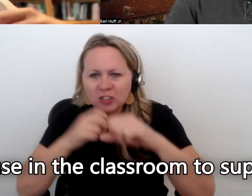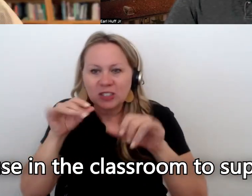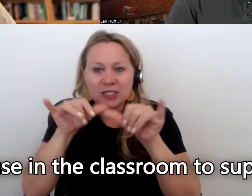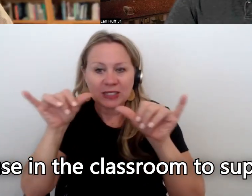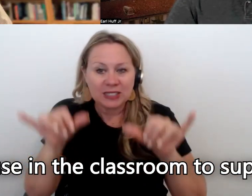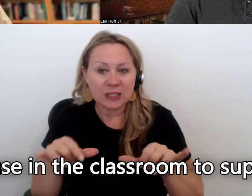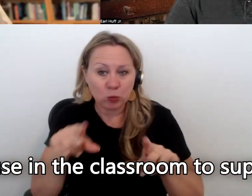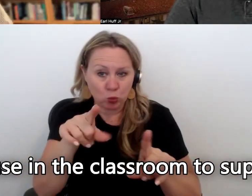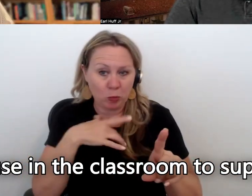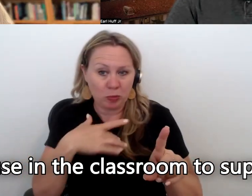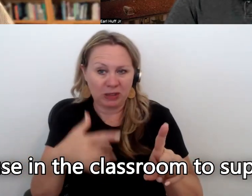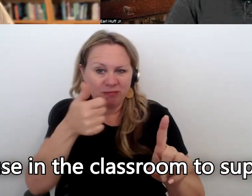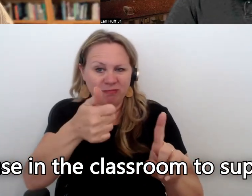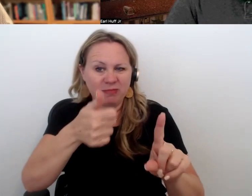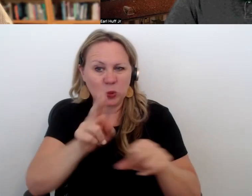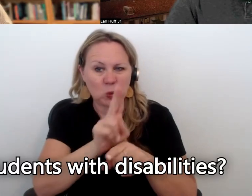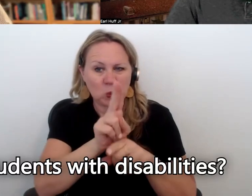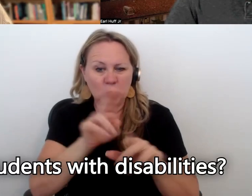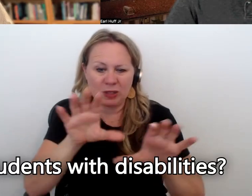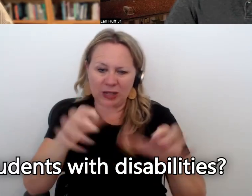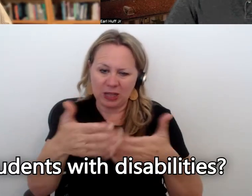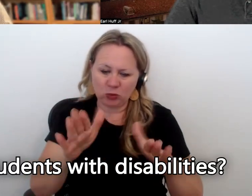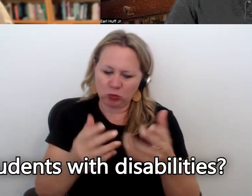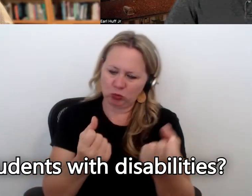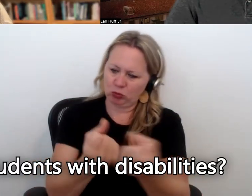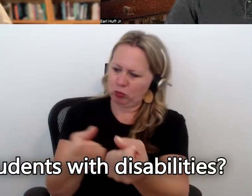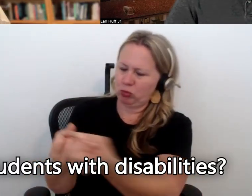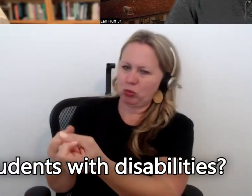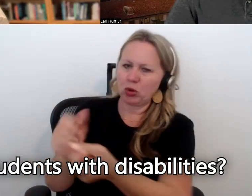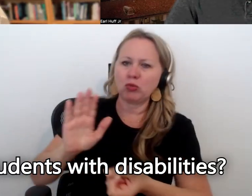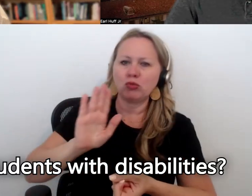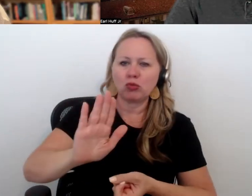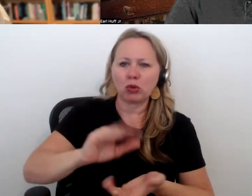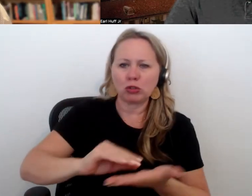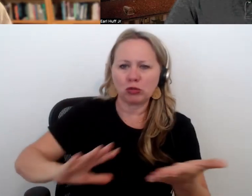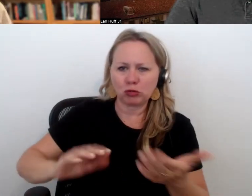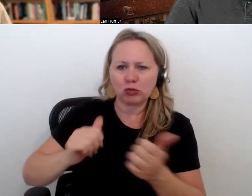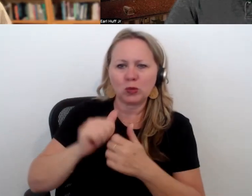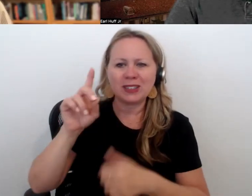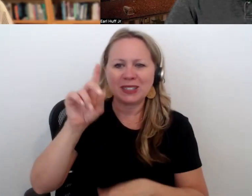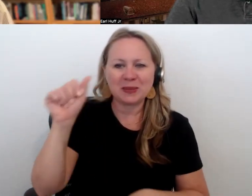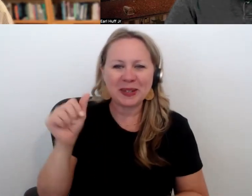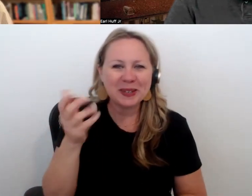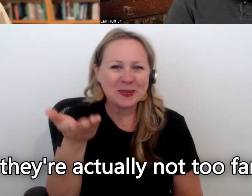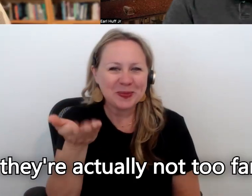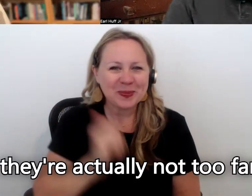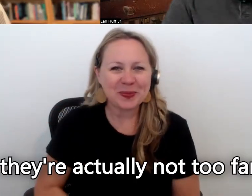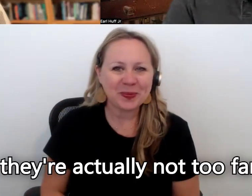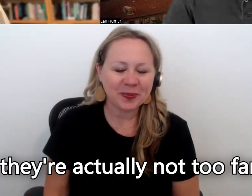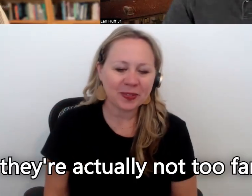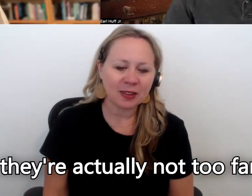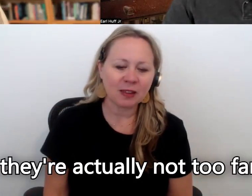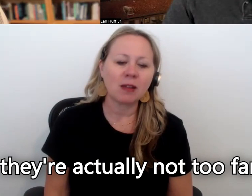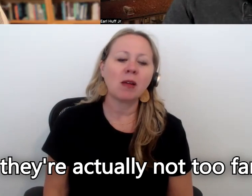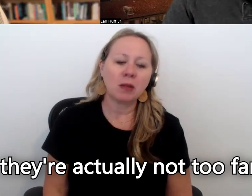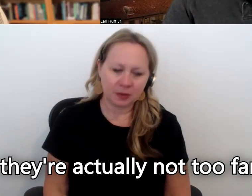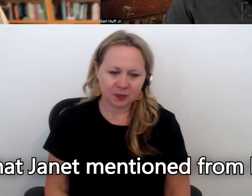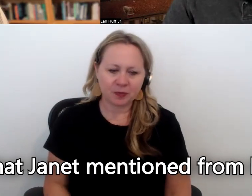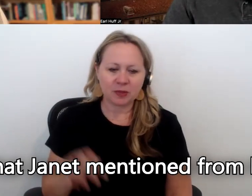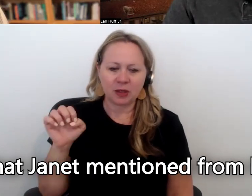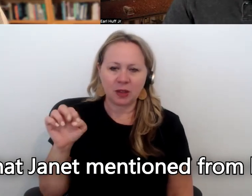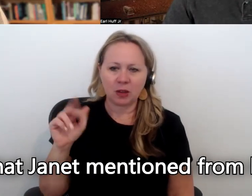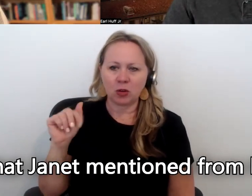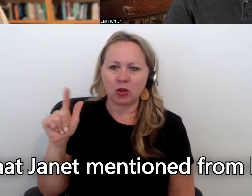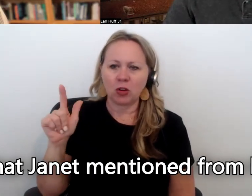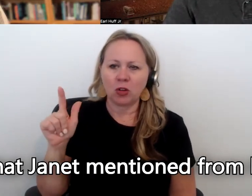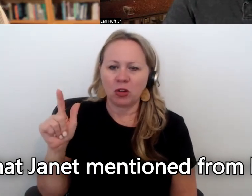use in the classroom to support students with disabilities? Yeah, so they're actually not too far off